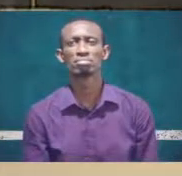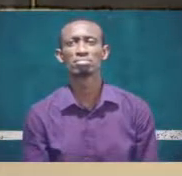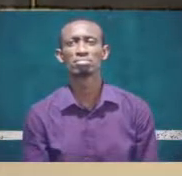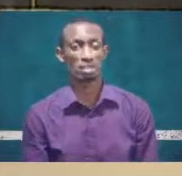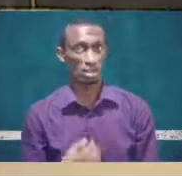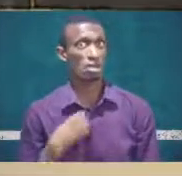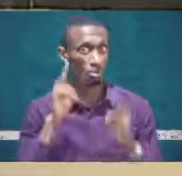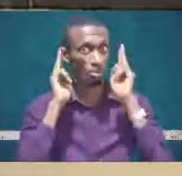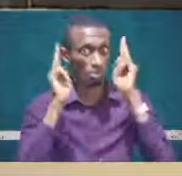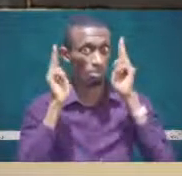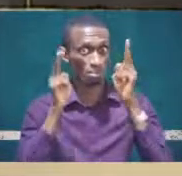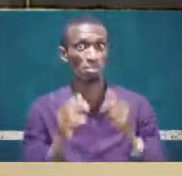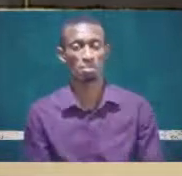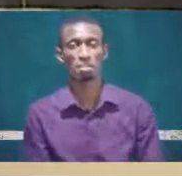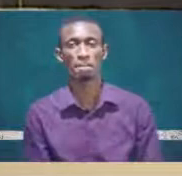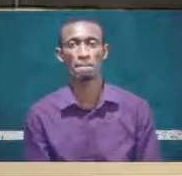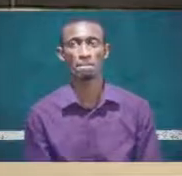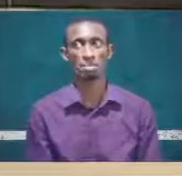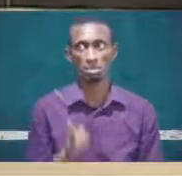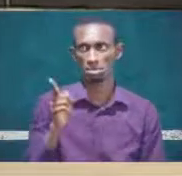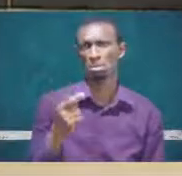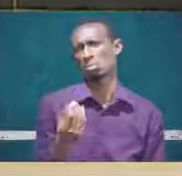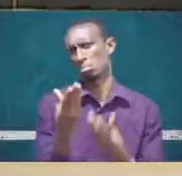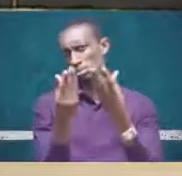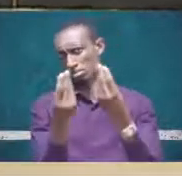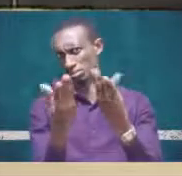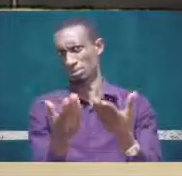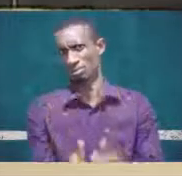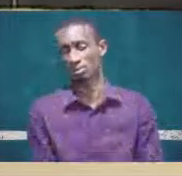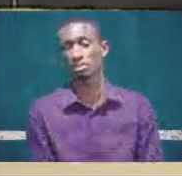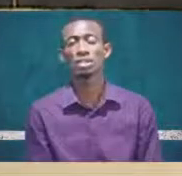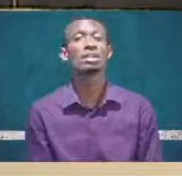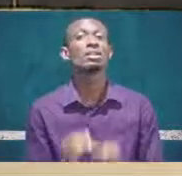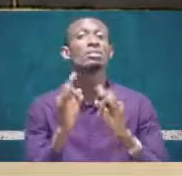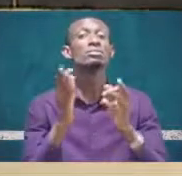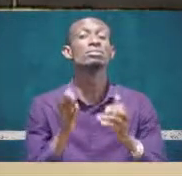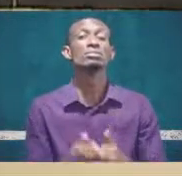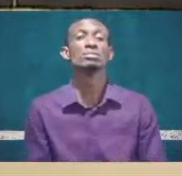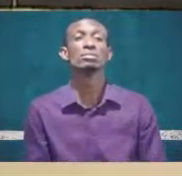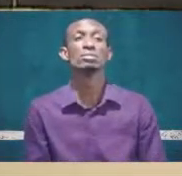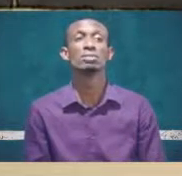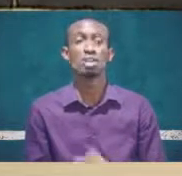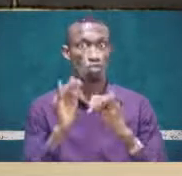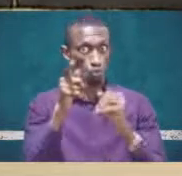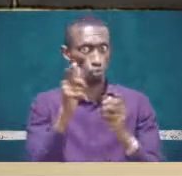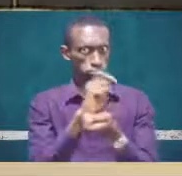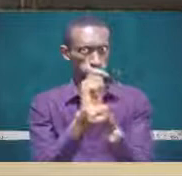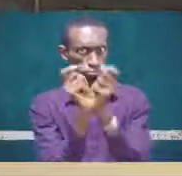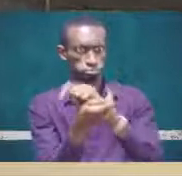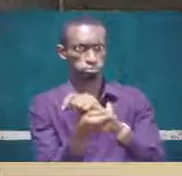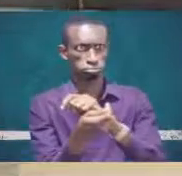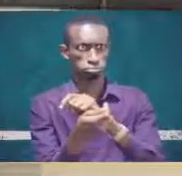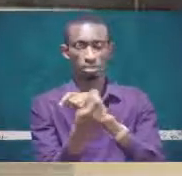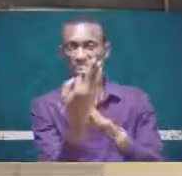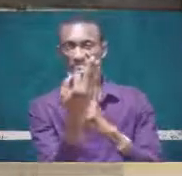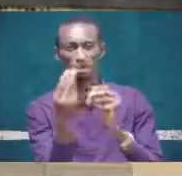I hope that is very simple. Even if you change it or you put